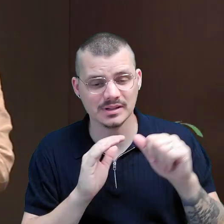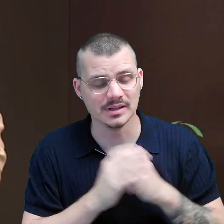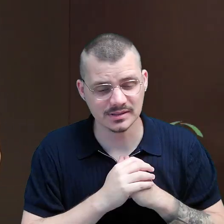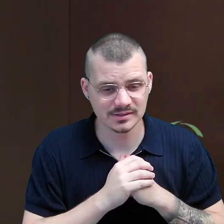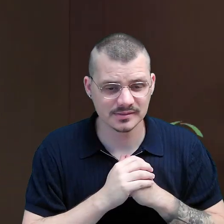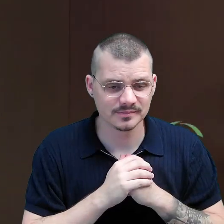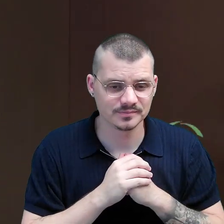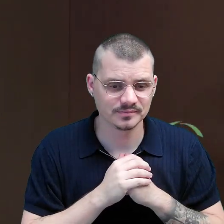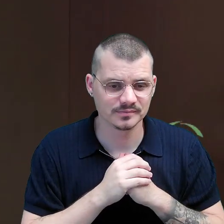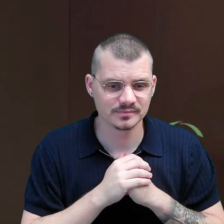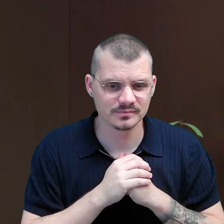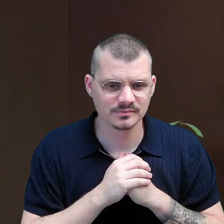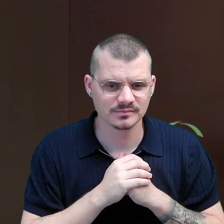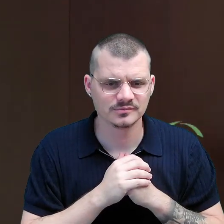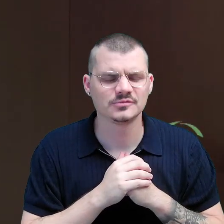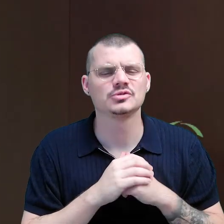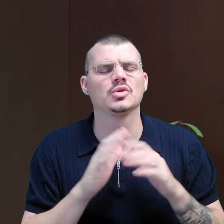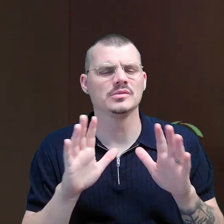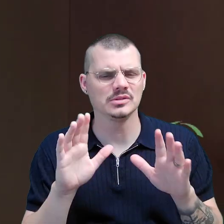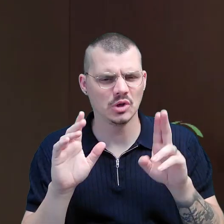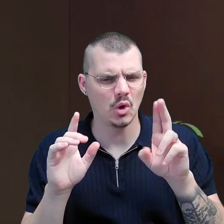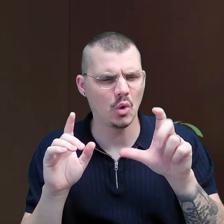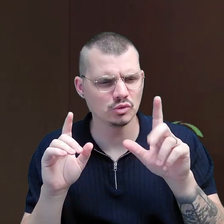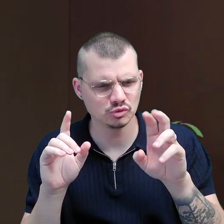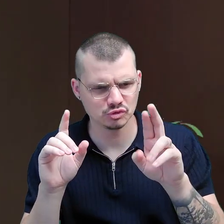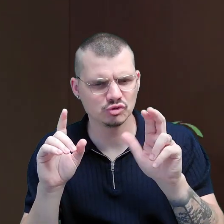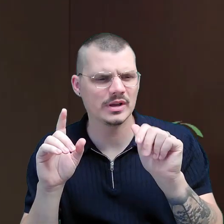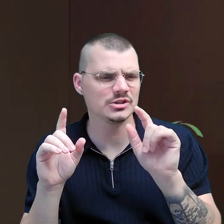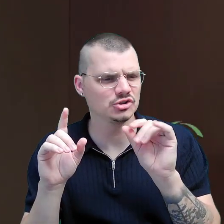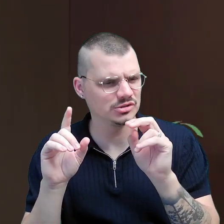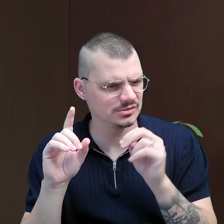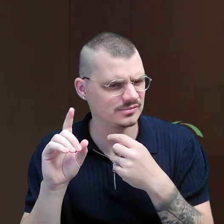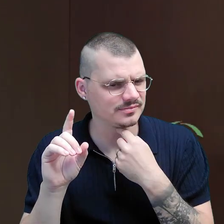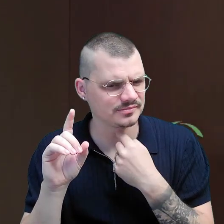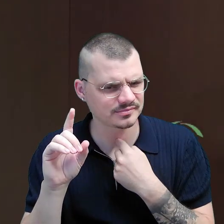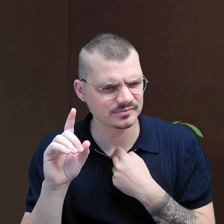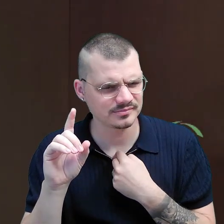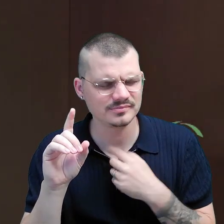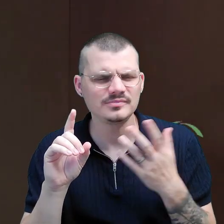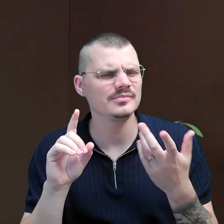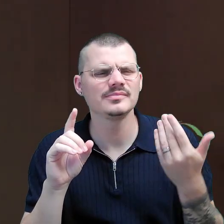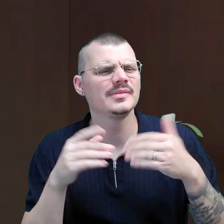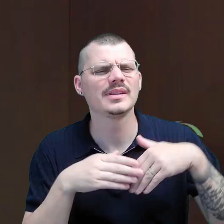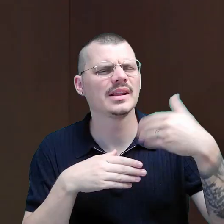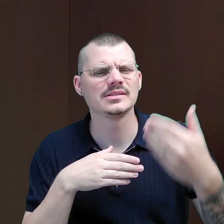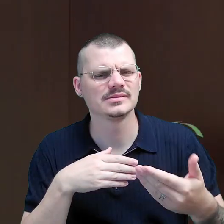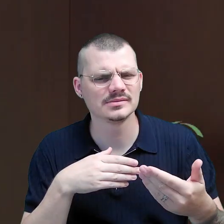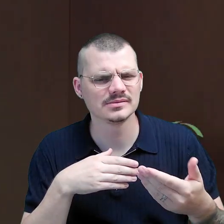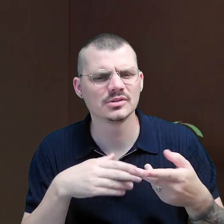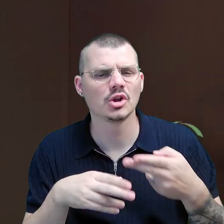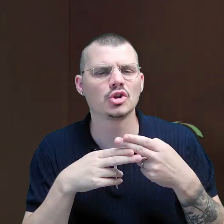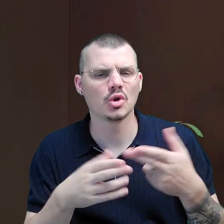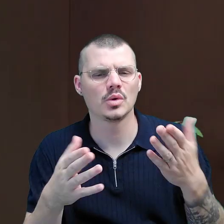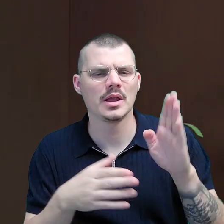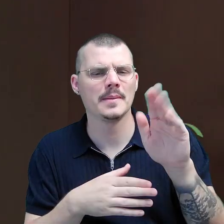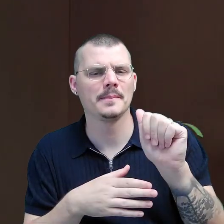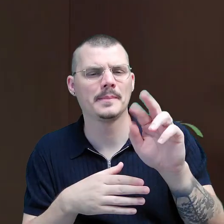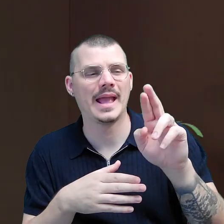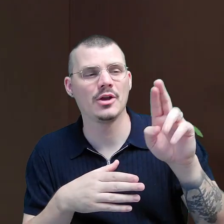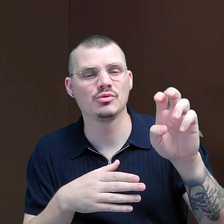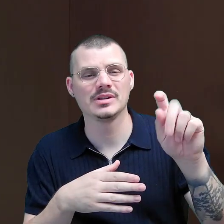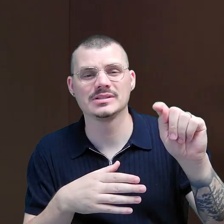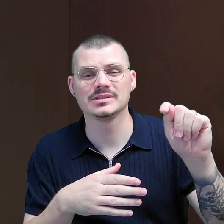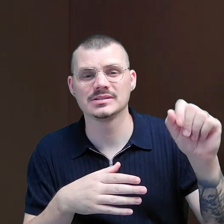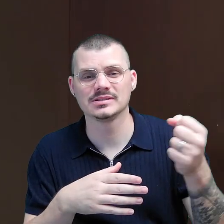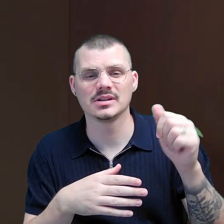disabilities. Well, so first you get ulcerations. What do you get next? You get something called Barrett's